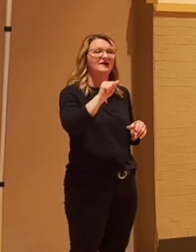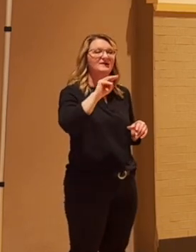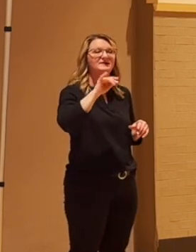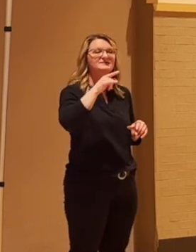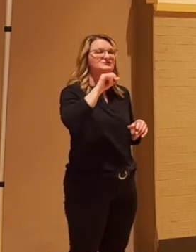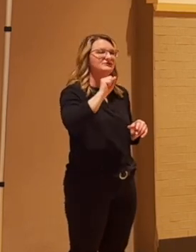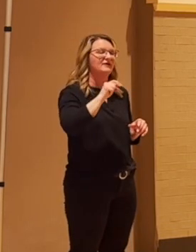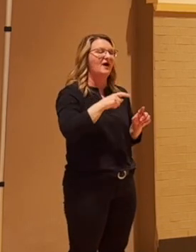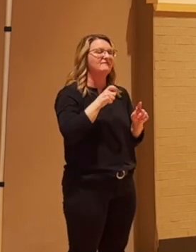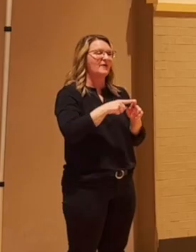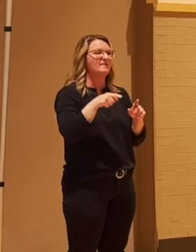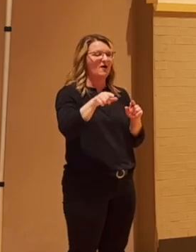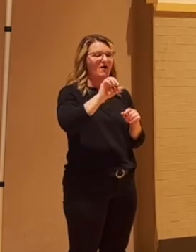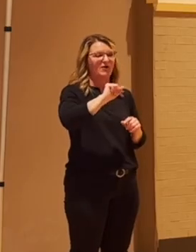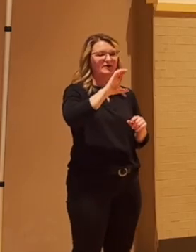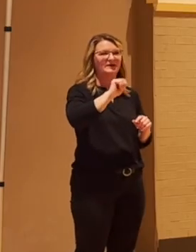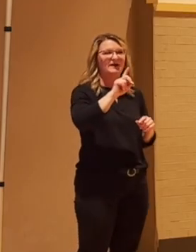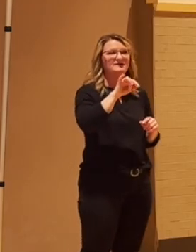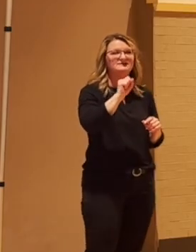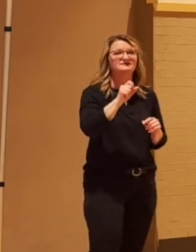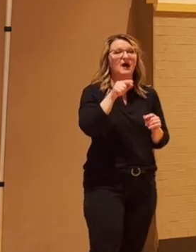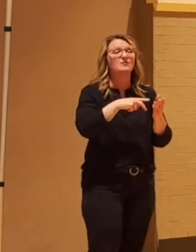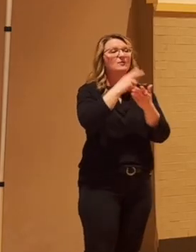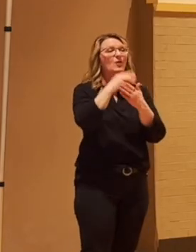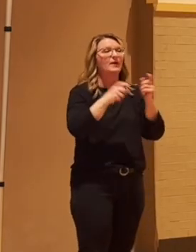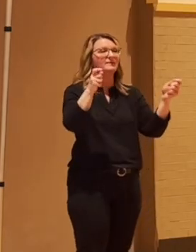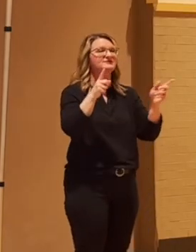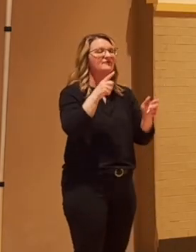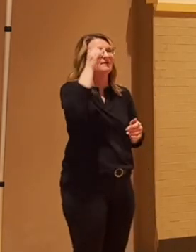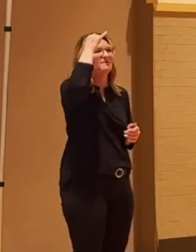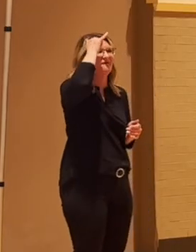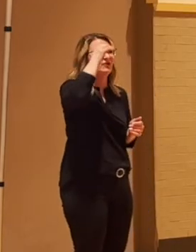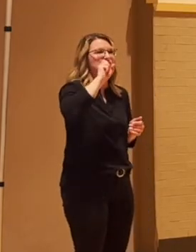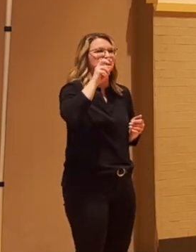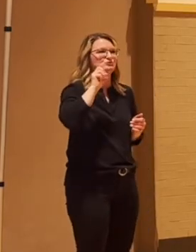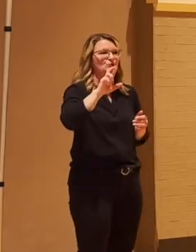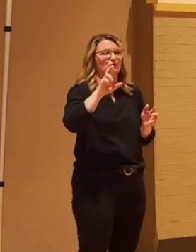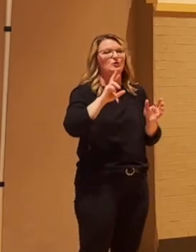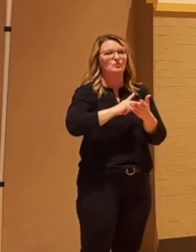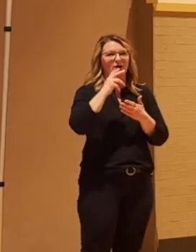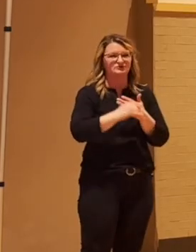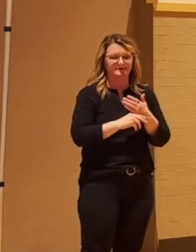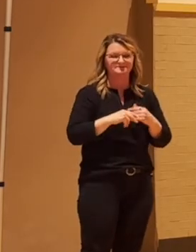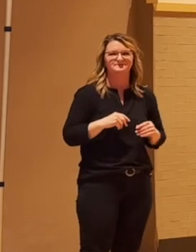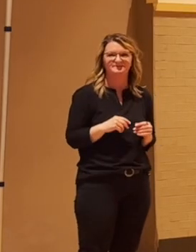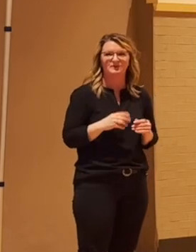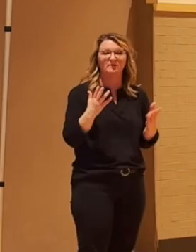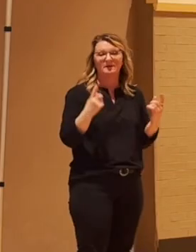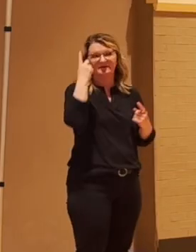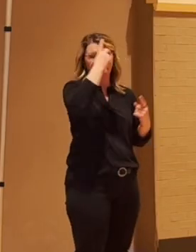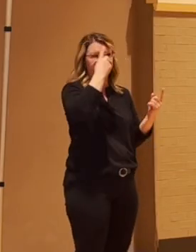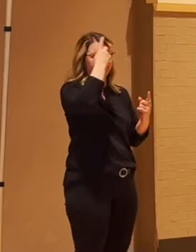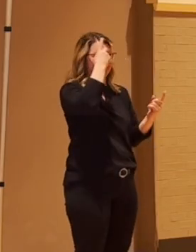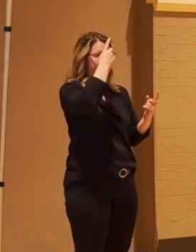and I'm with Arcadis, and I'm the Deputy Program Manager for the Buffalo Sewer Capital Project Program. So you may be asking